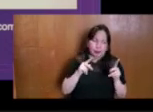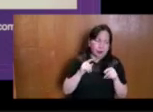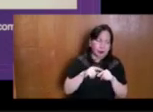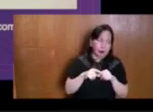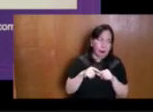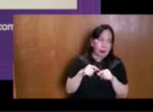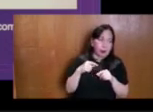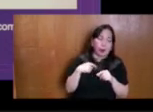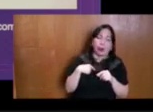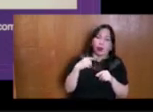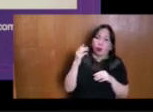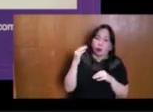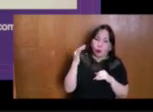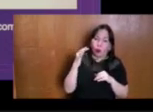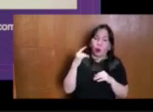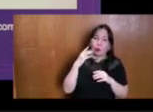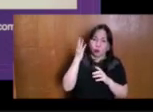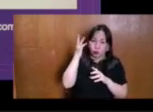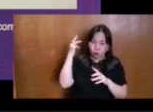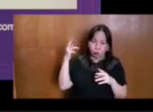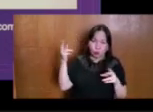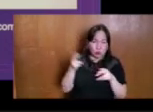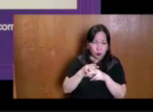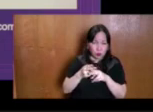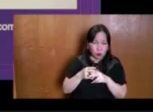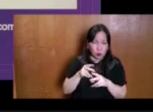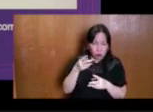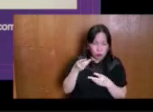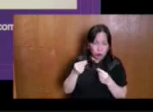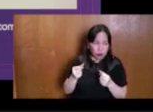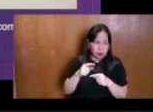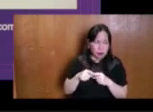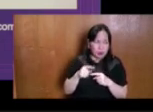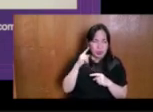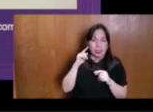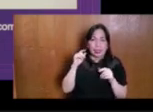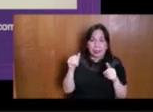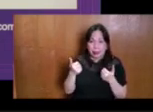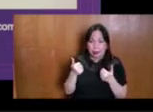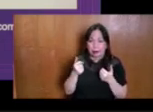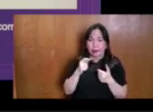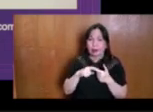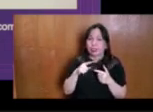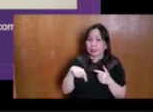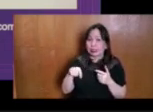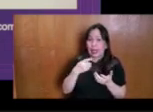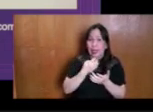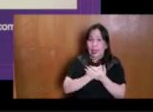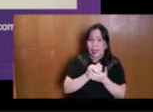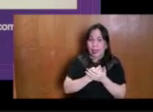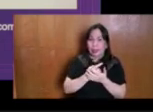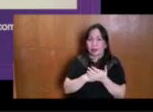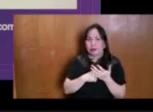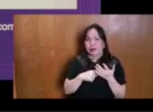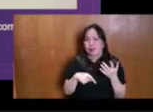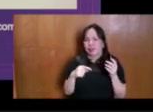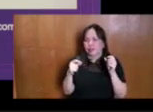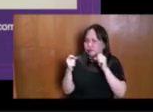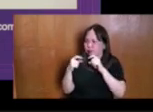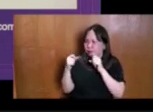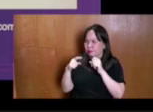I'm hoping that we get to that sooner than later. And the way to do that, as you know, economists, is to really just shorten the feedback